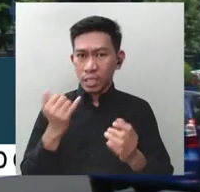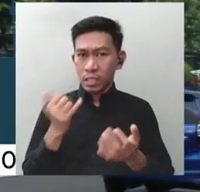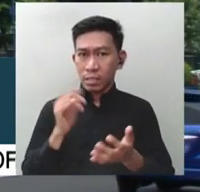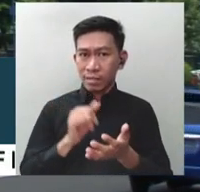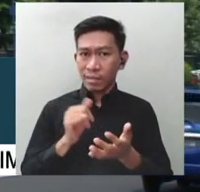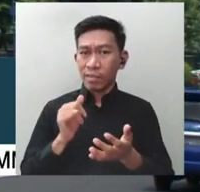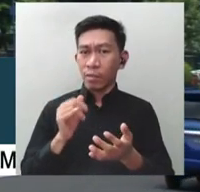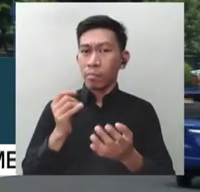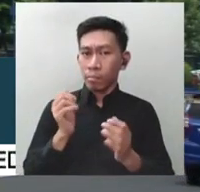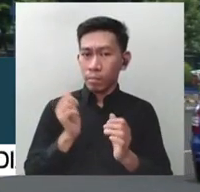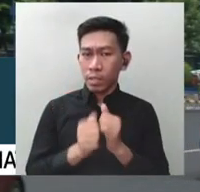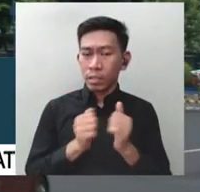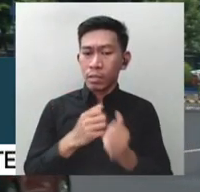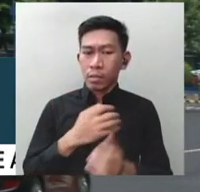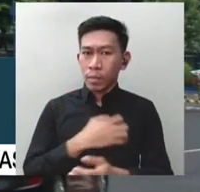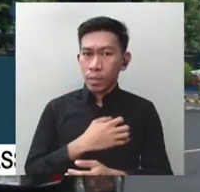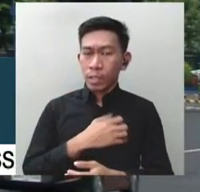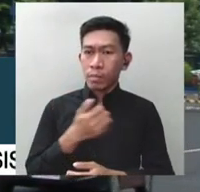Nabotas immediately